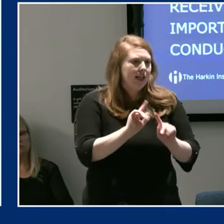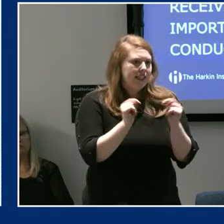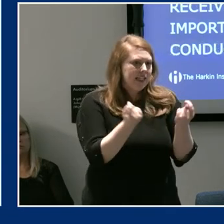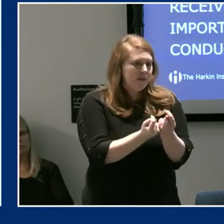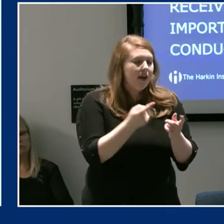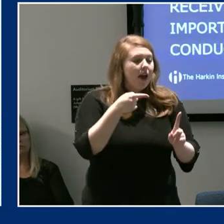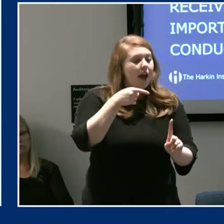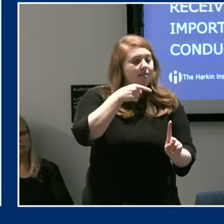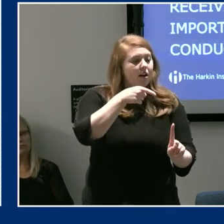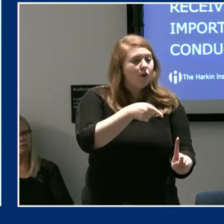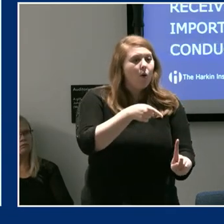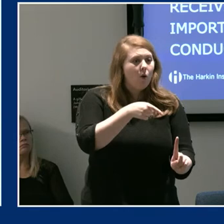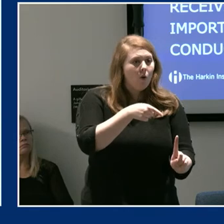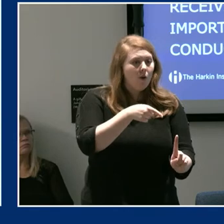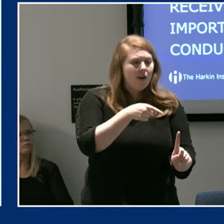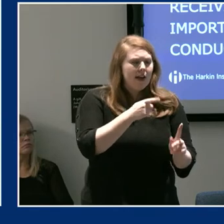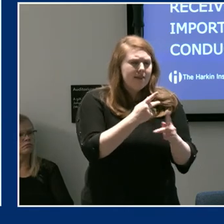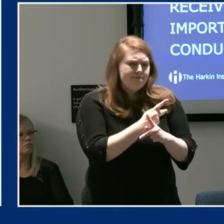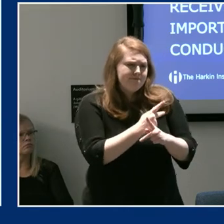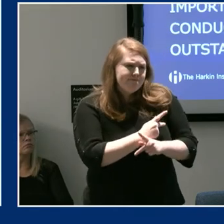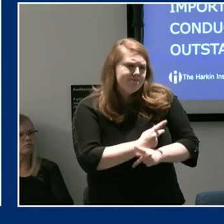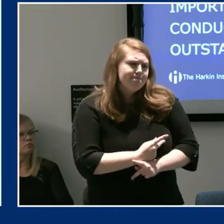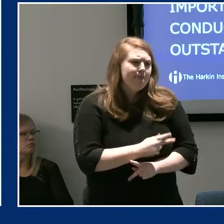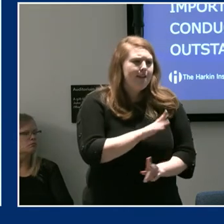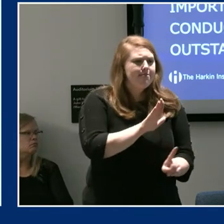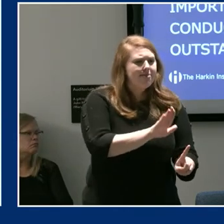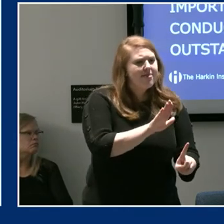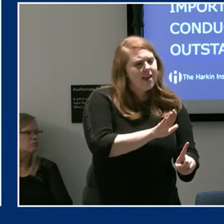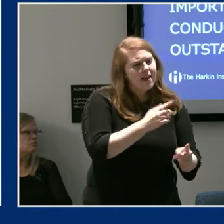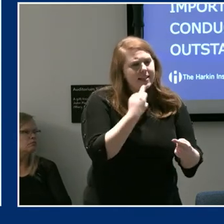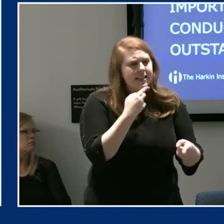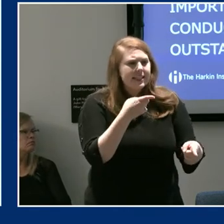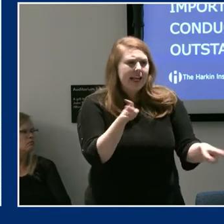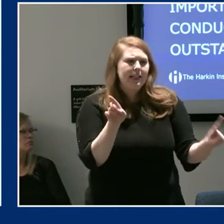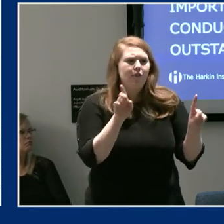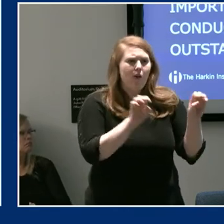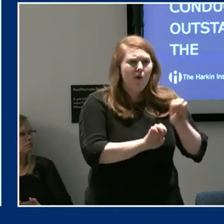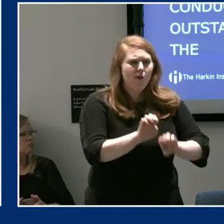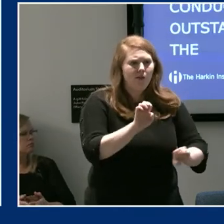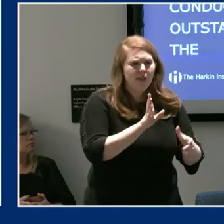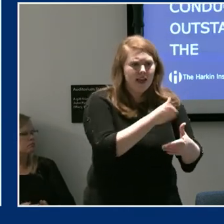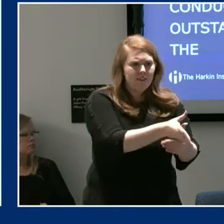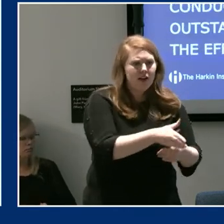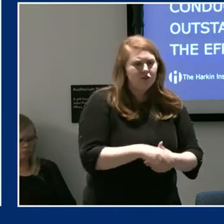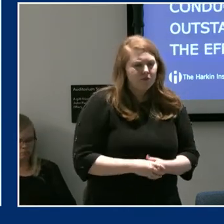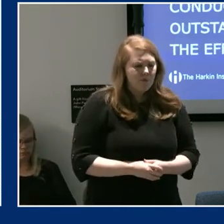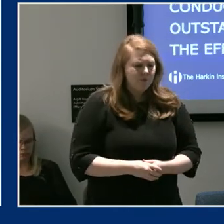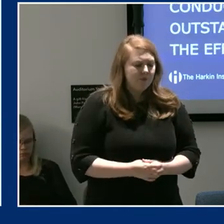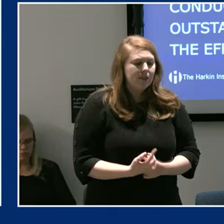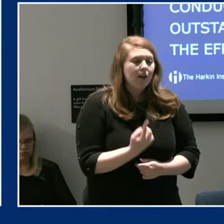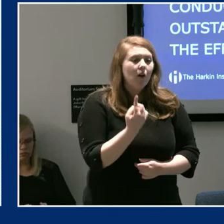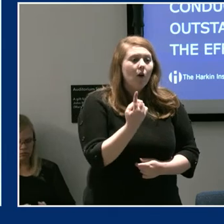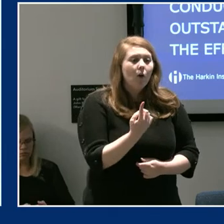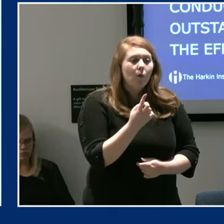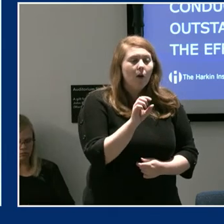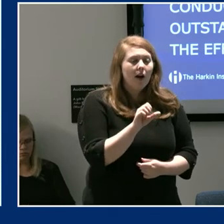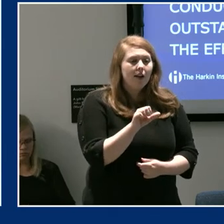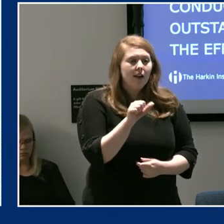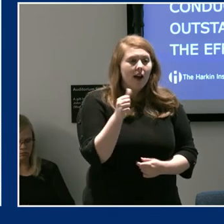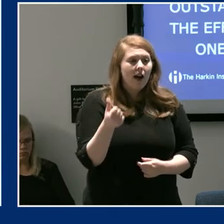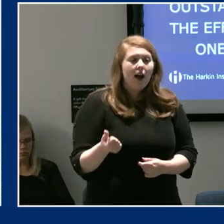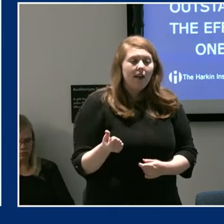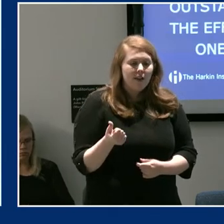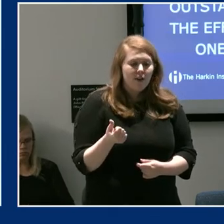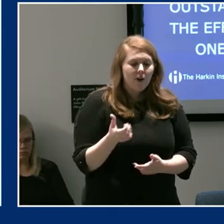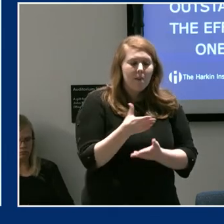of determining the efficacy of those interventions. One additional piece of